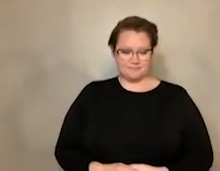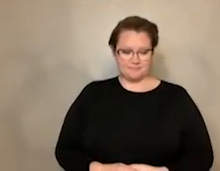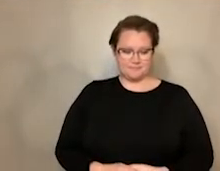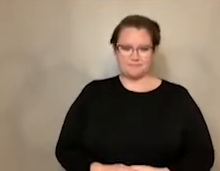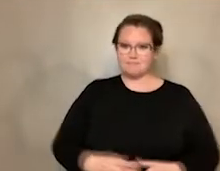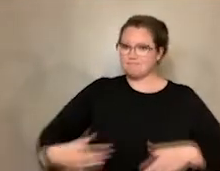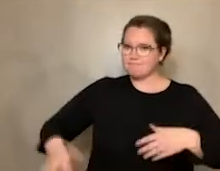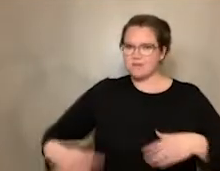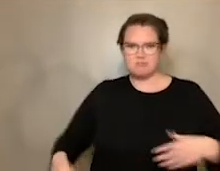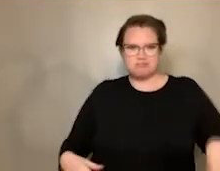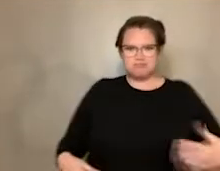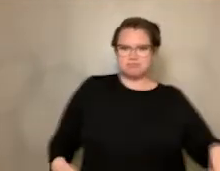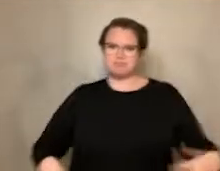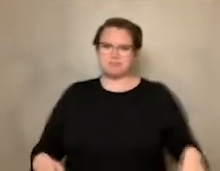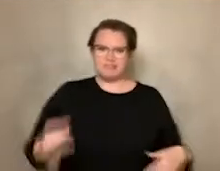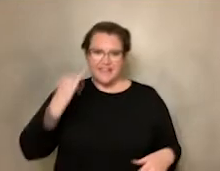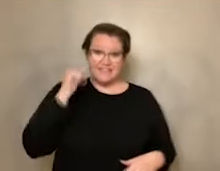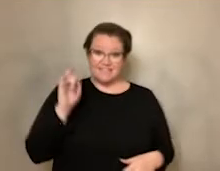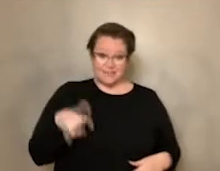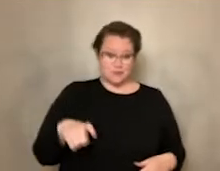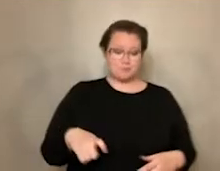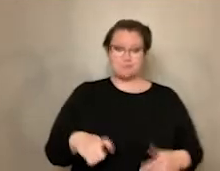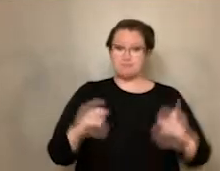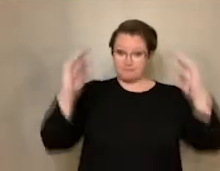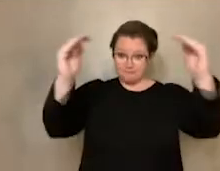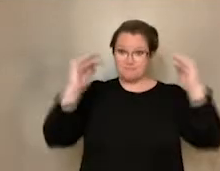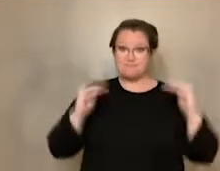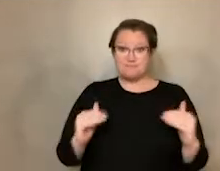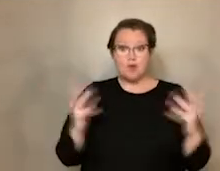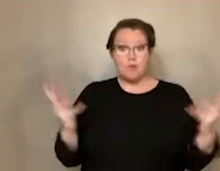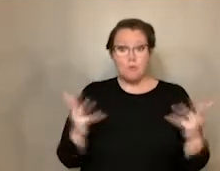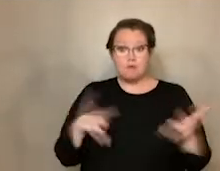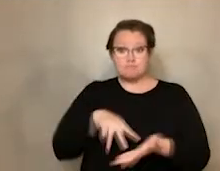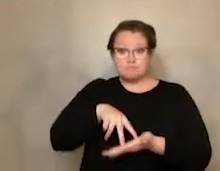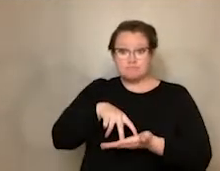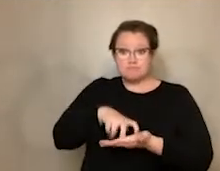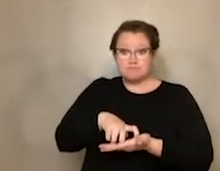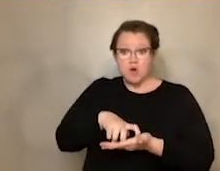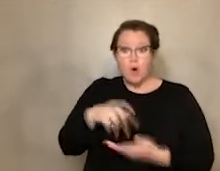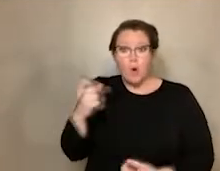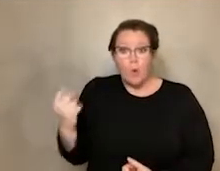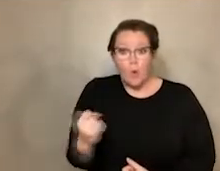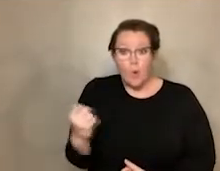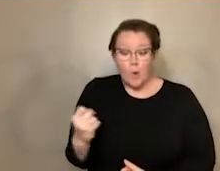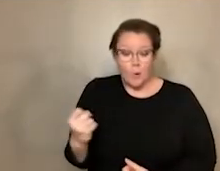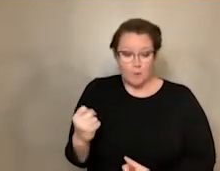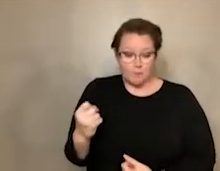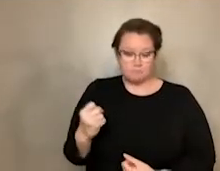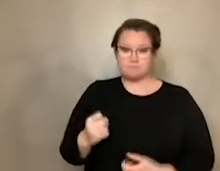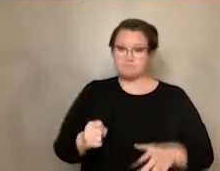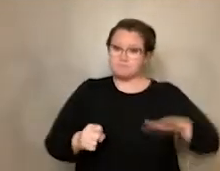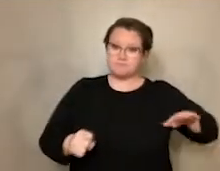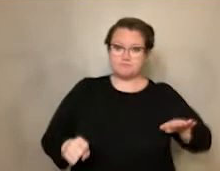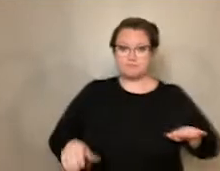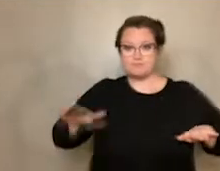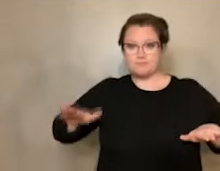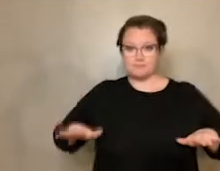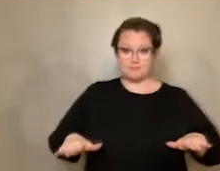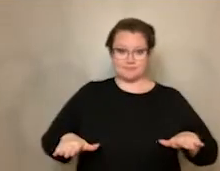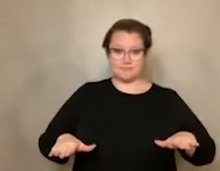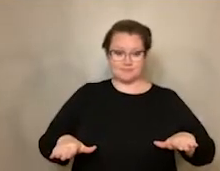Shake your legs out if you need to. We're going to move on. The next one is a squat and hold. So start with your feet as wide as your